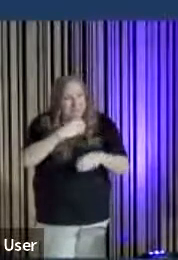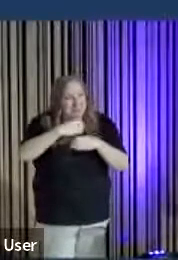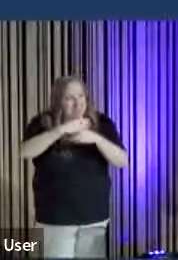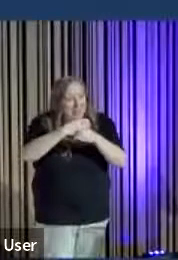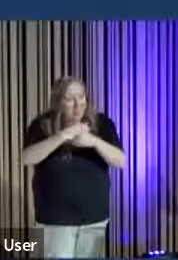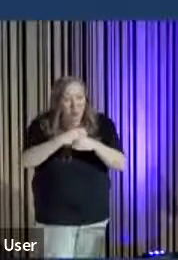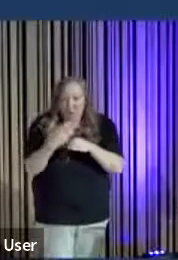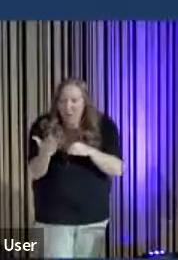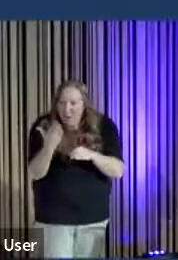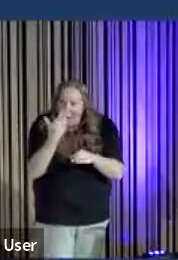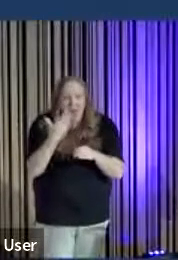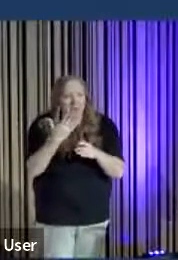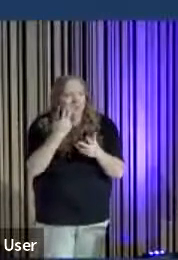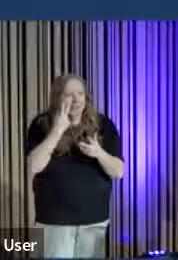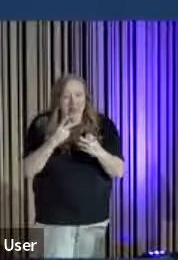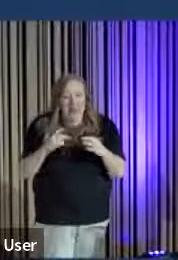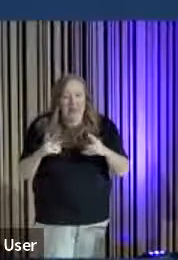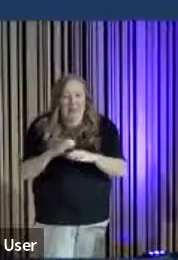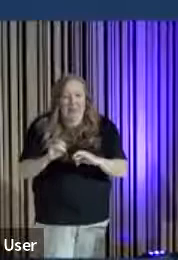this amazing